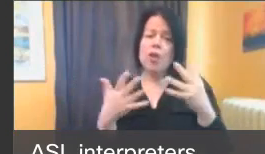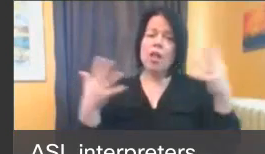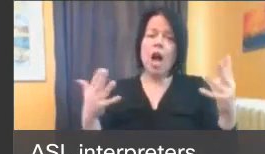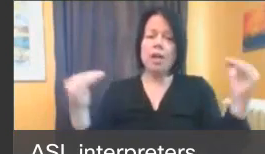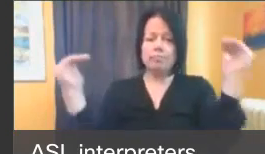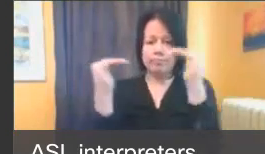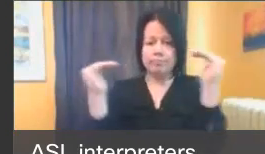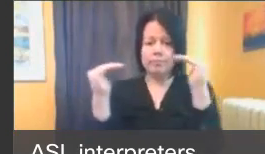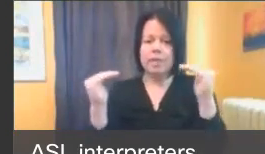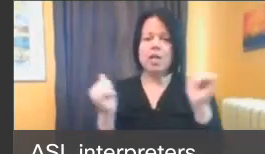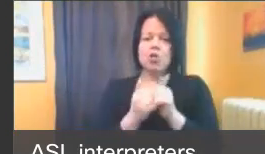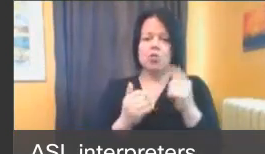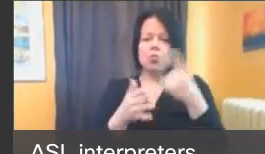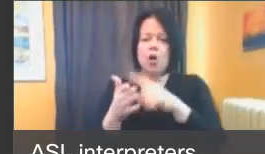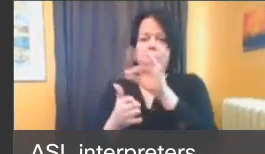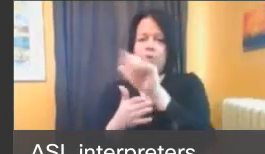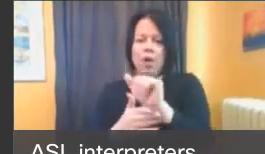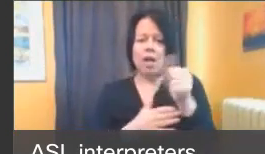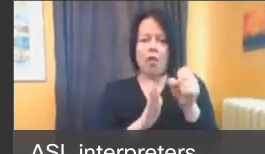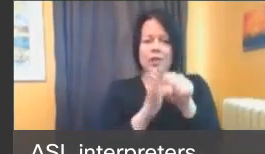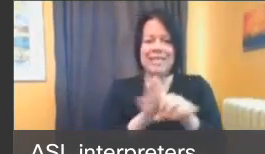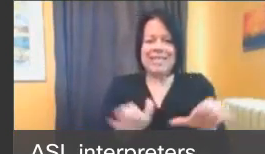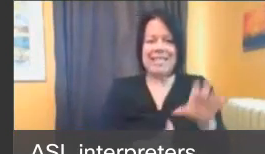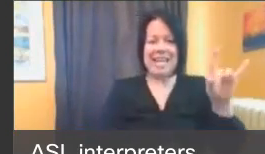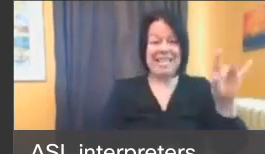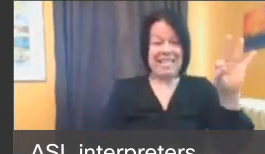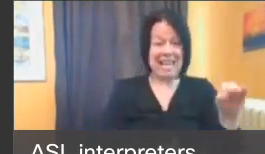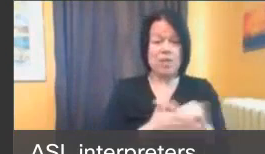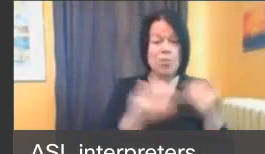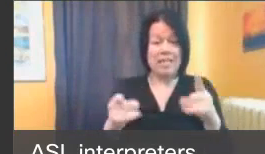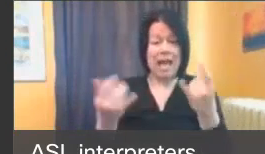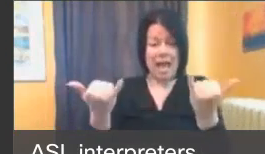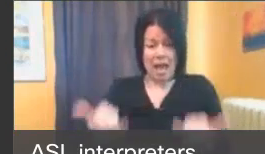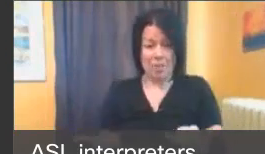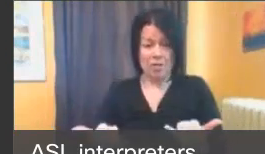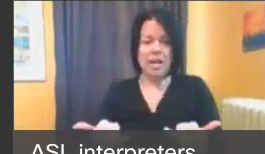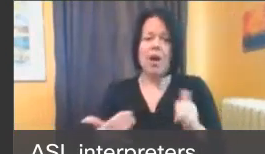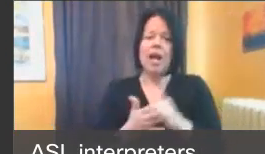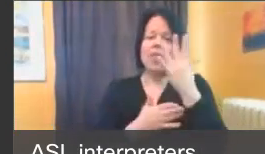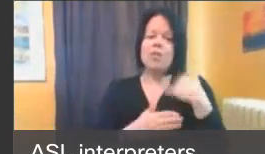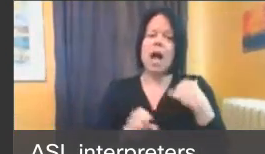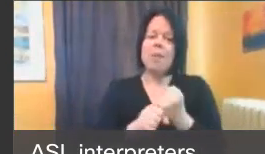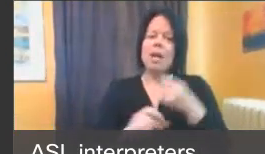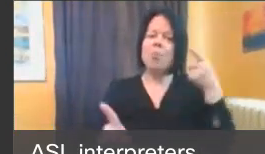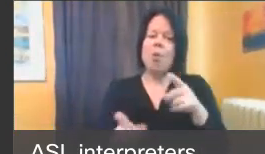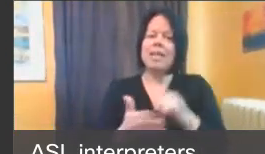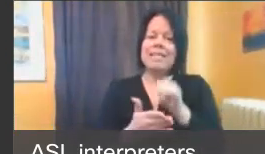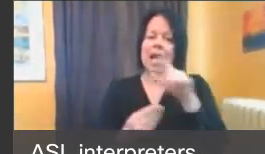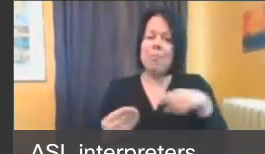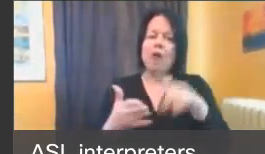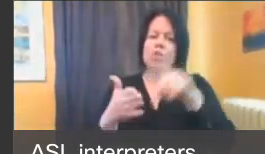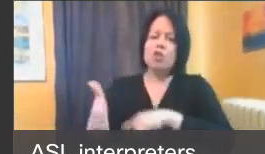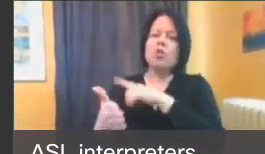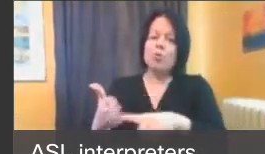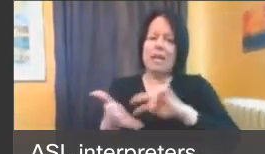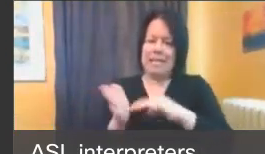parallels between what Florida and other states did in the 1890s and what's going on now. This is why I make the point that it's not always about discriminatory